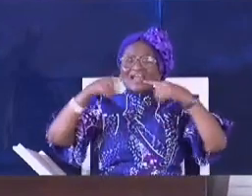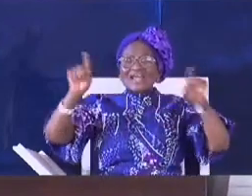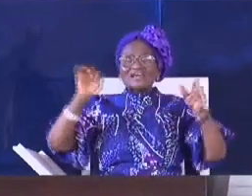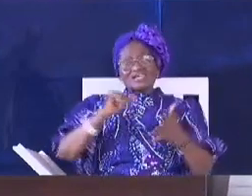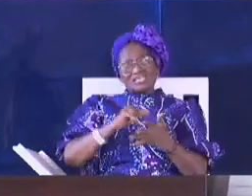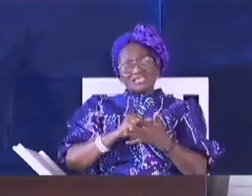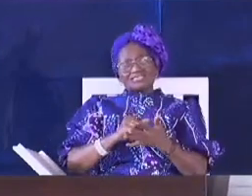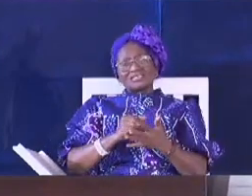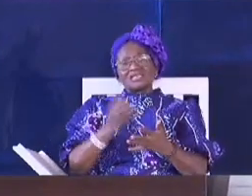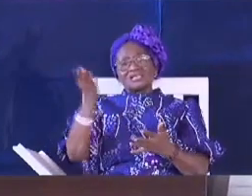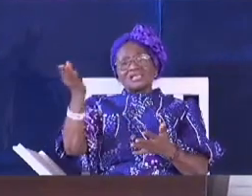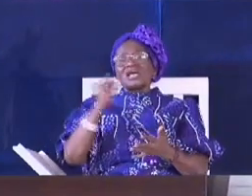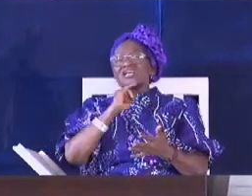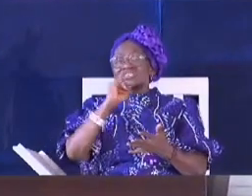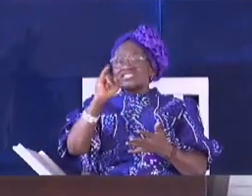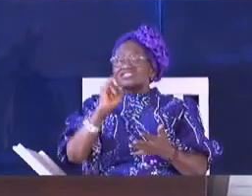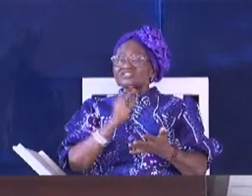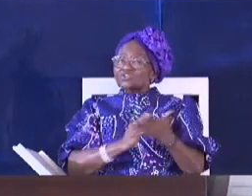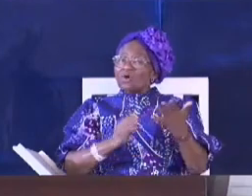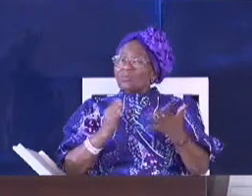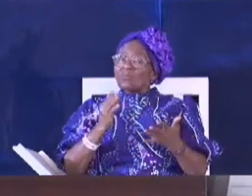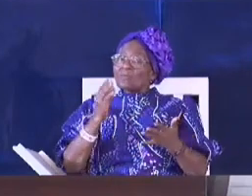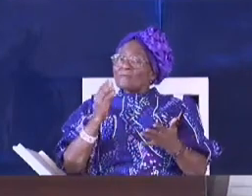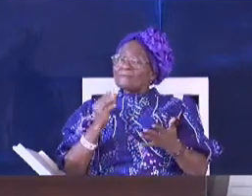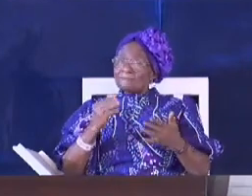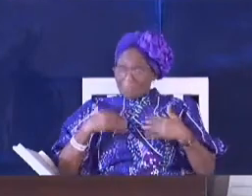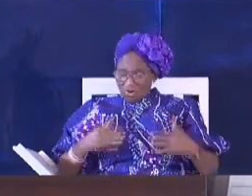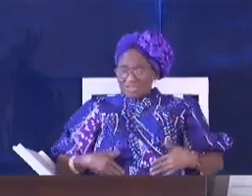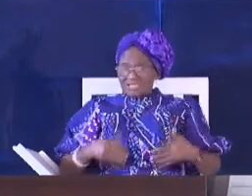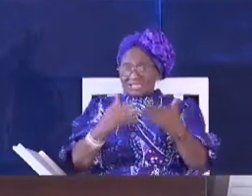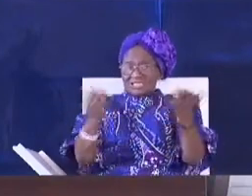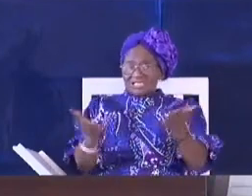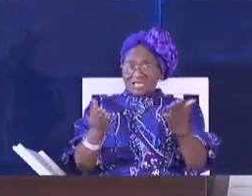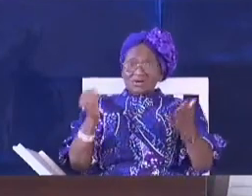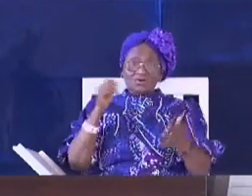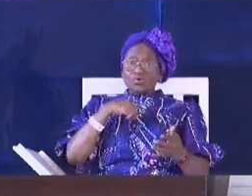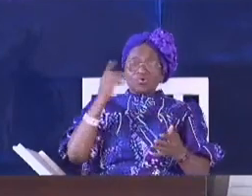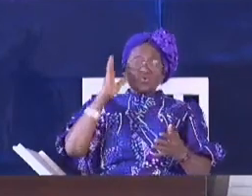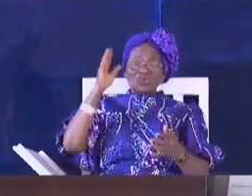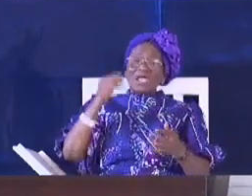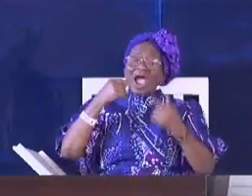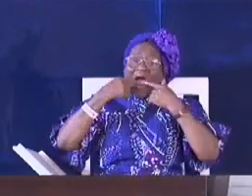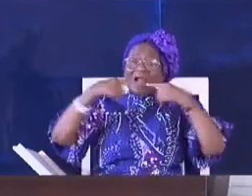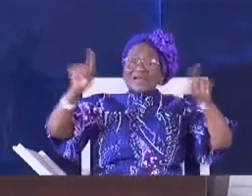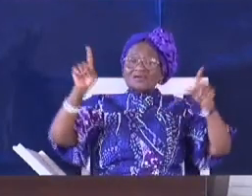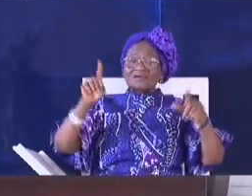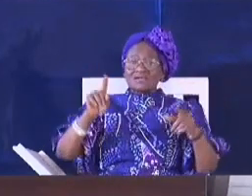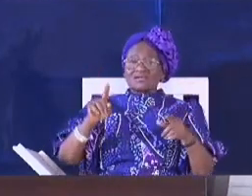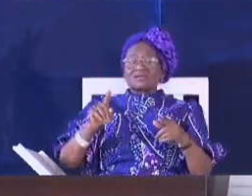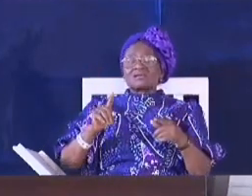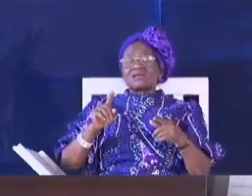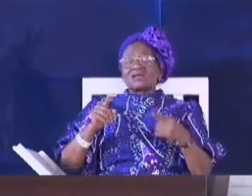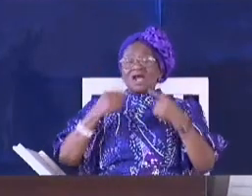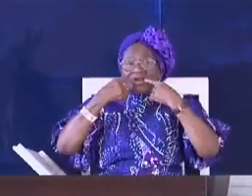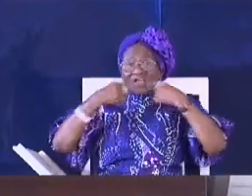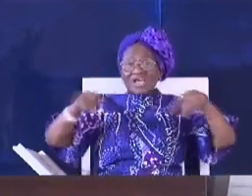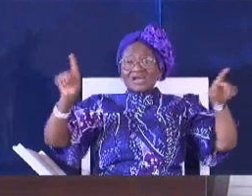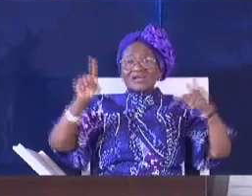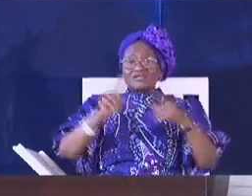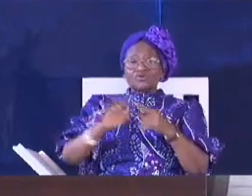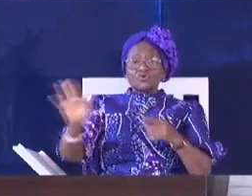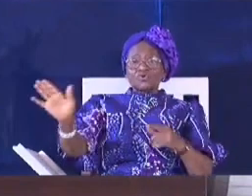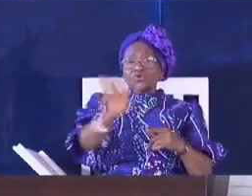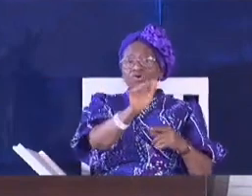There is somebody here today who is going to do a decree. So you're going to decree to yourself,